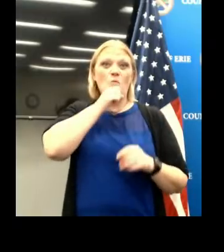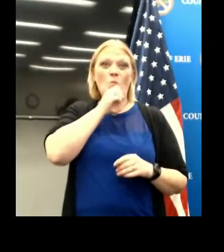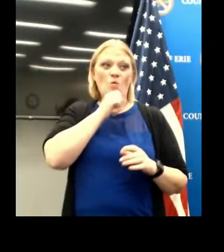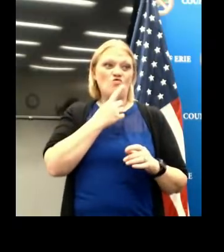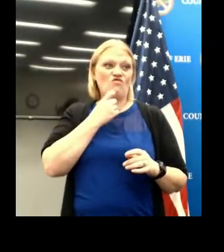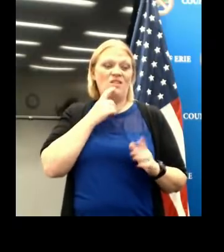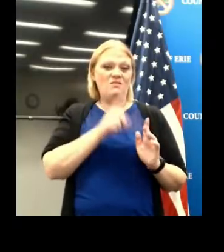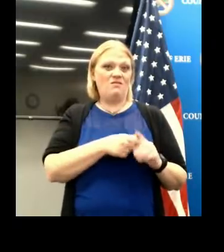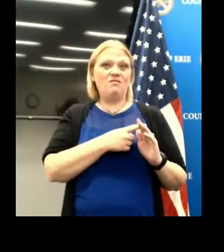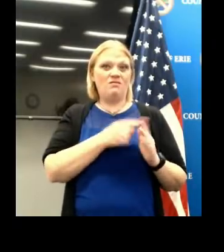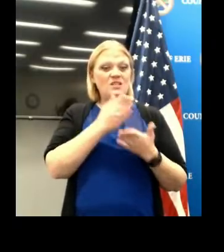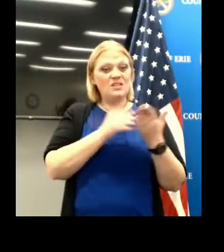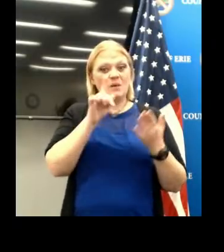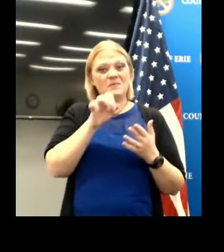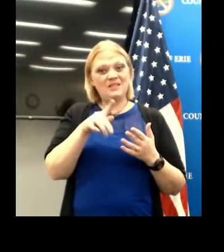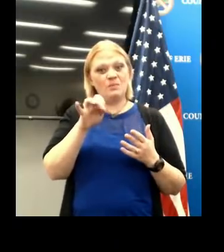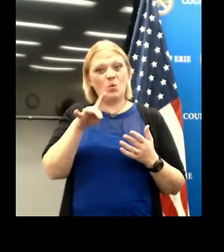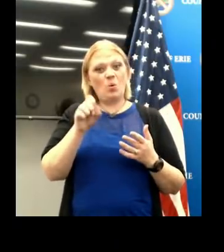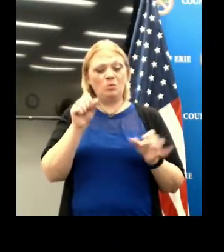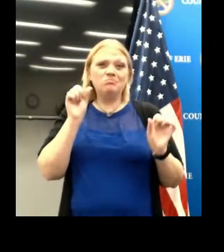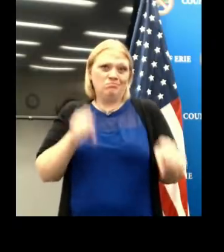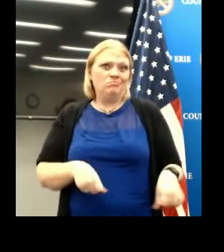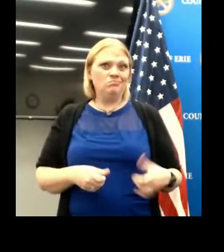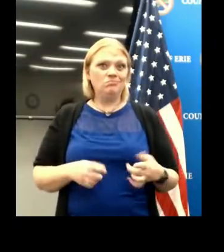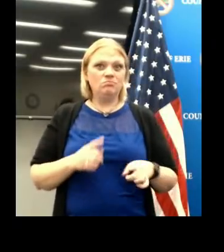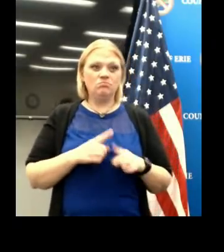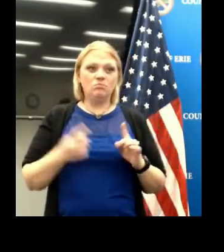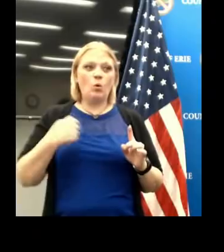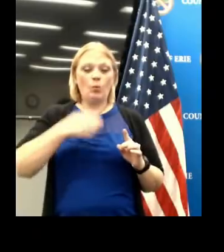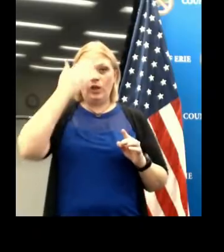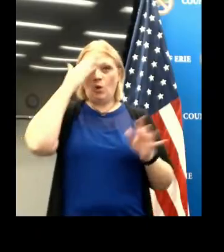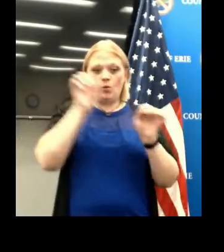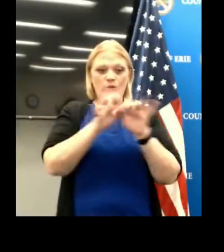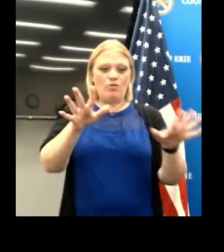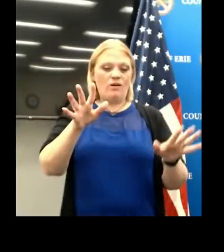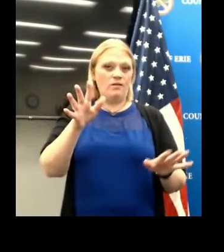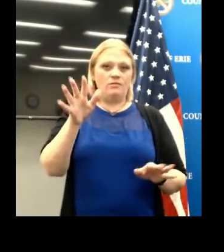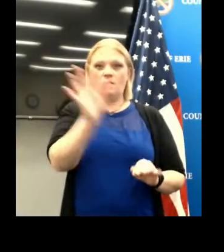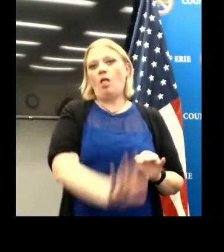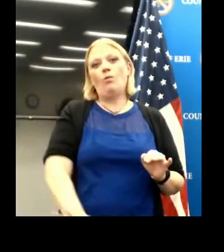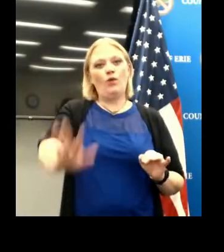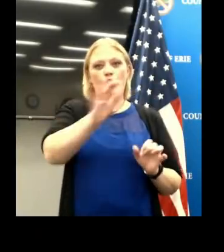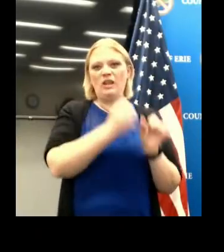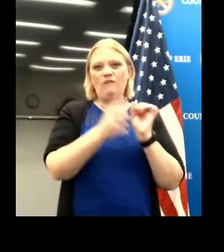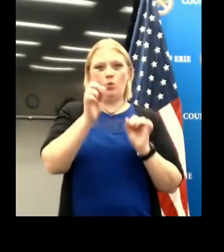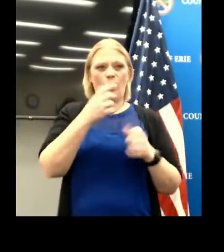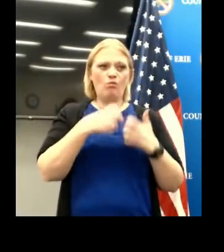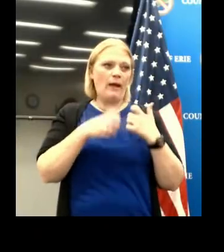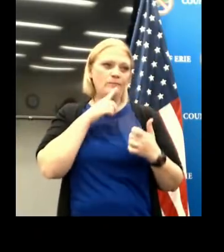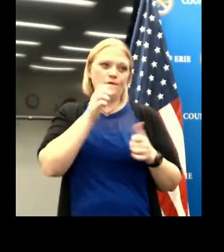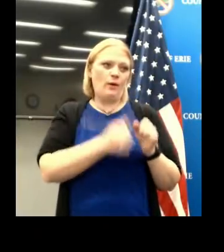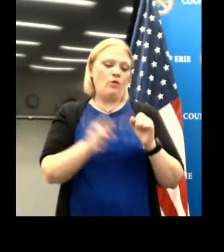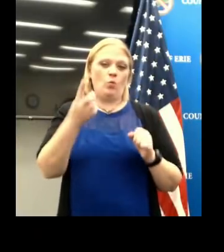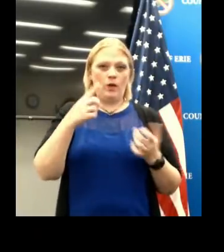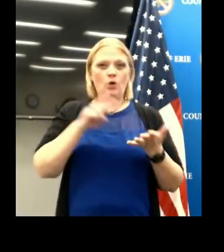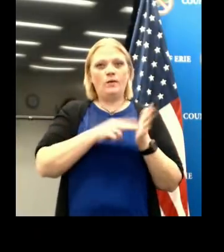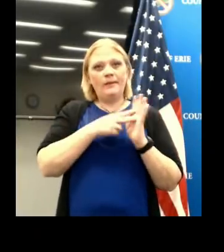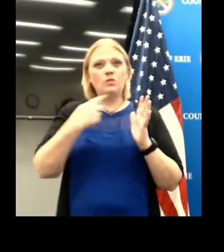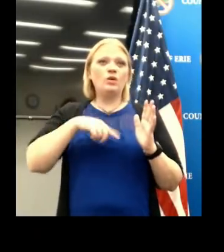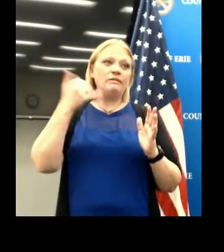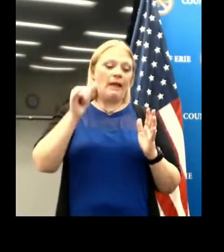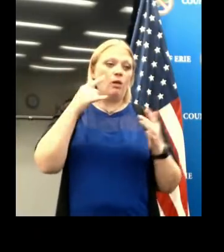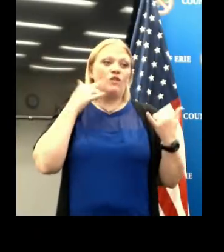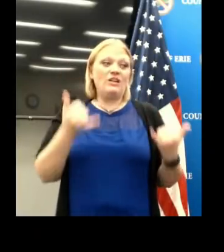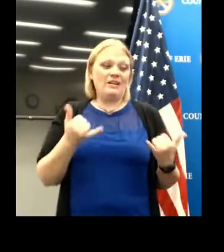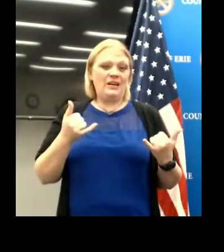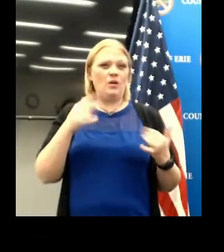There are some zip codes that potentially could have been, but we know the transmission is everywhere and the problems are everywhere, so we're in the yellow right now, and we're hoping